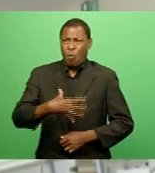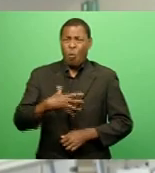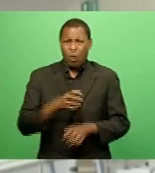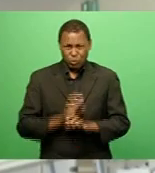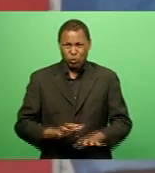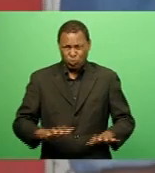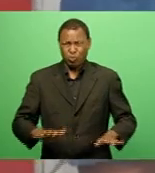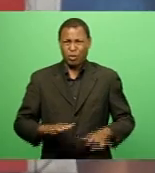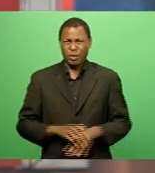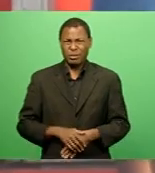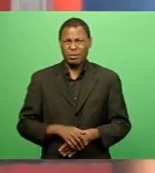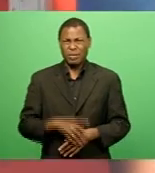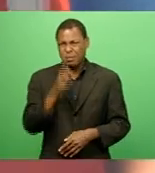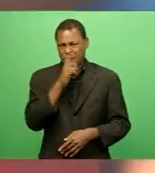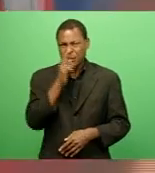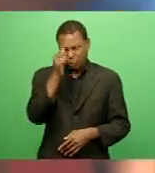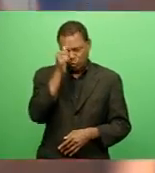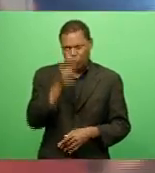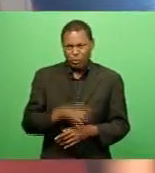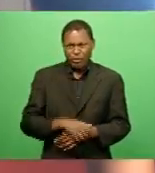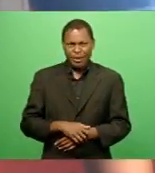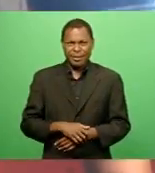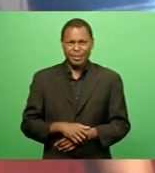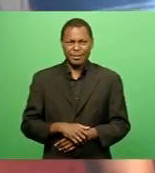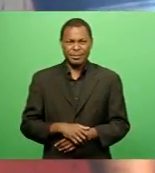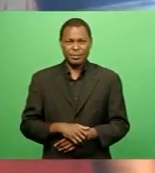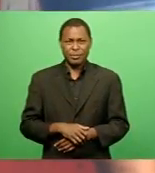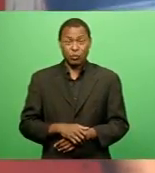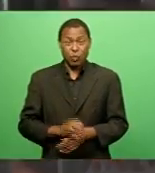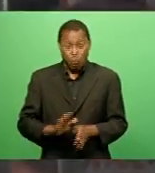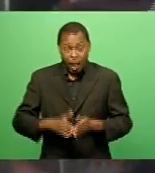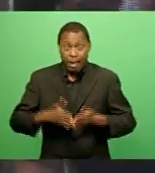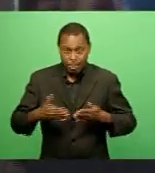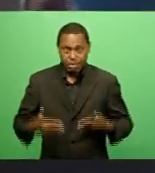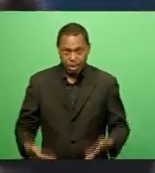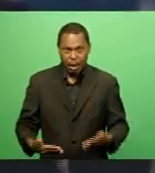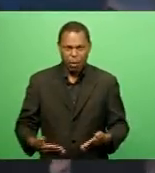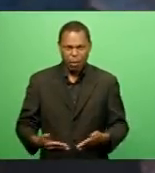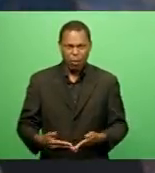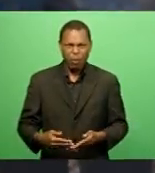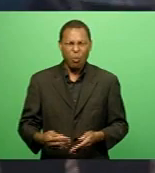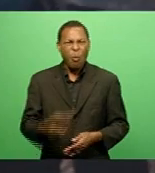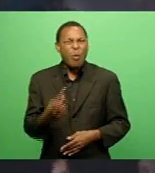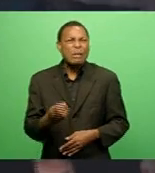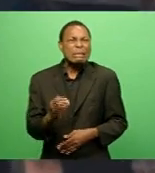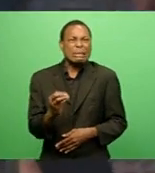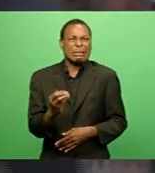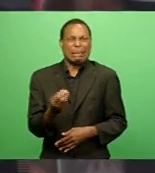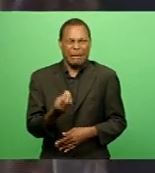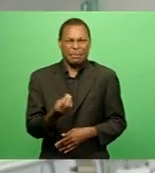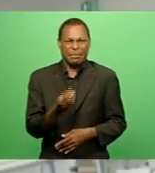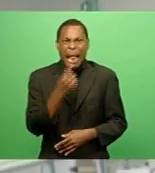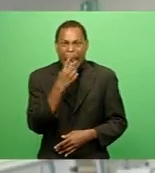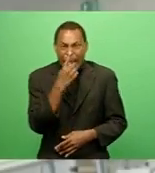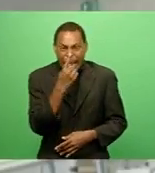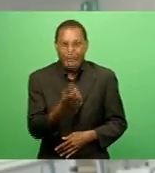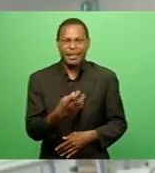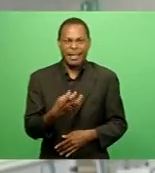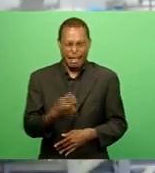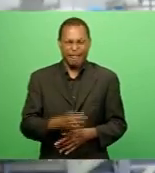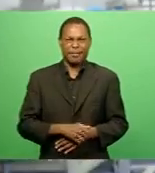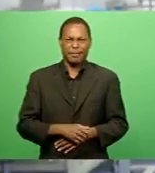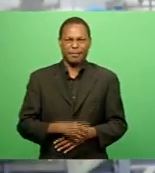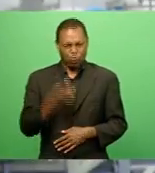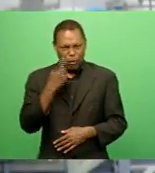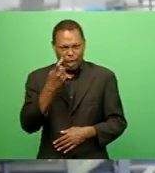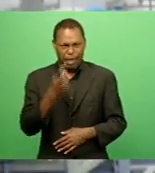people probably realize. And so right now, only a handful is lucky enough to go out and be able to get taken care